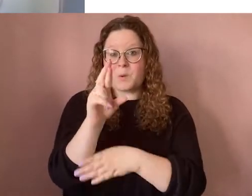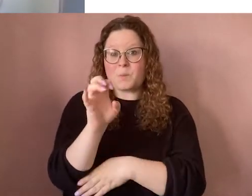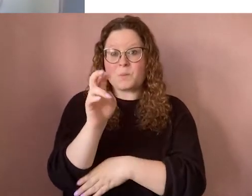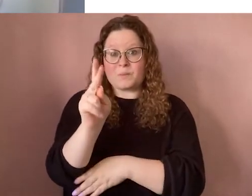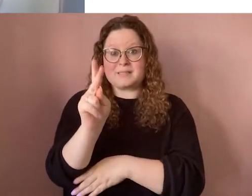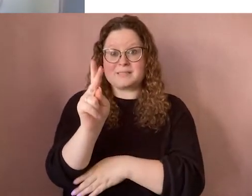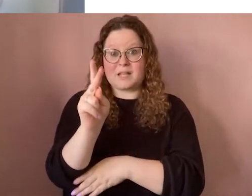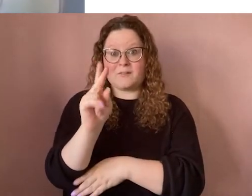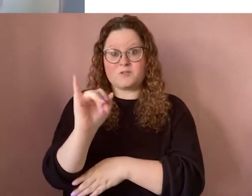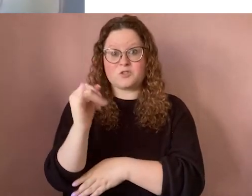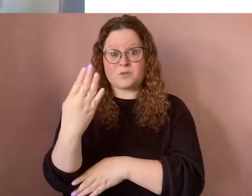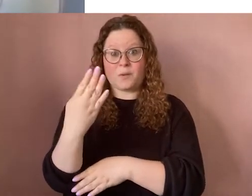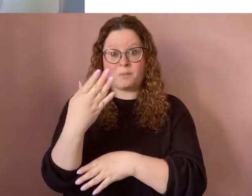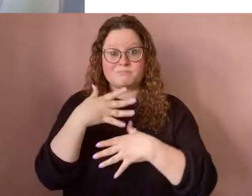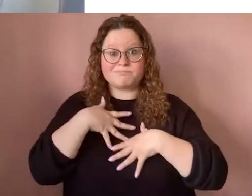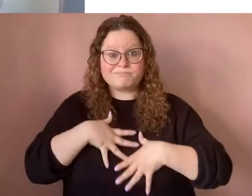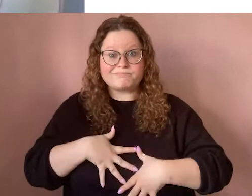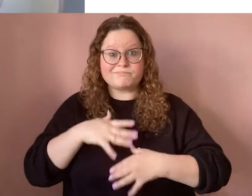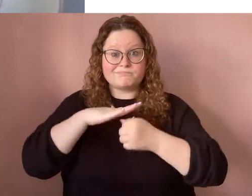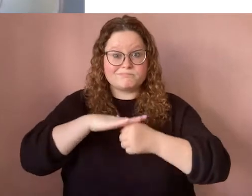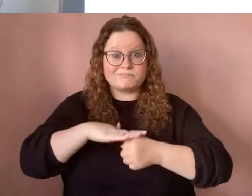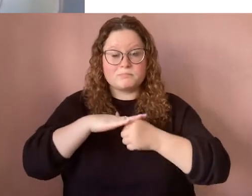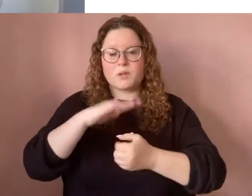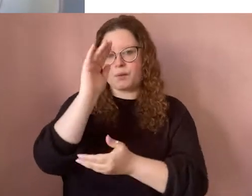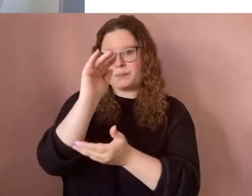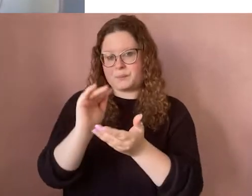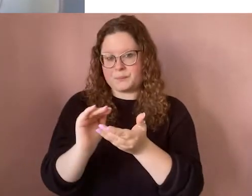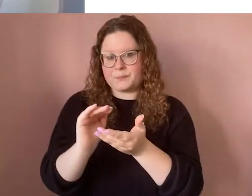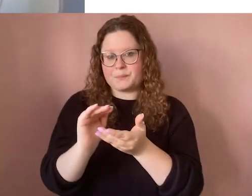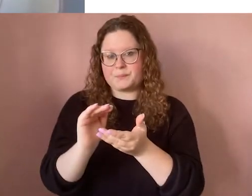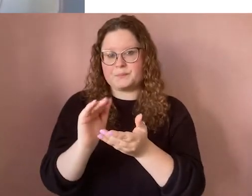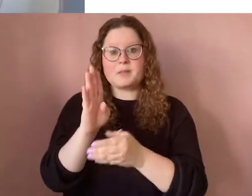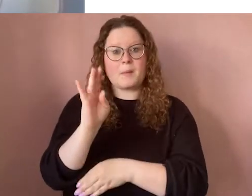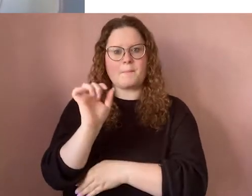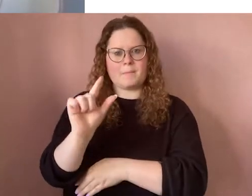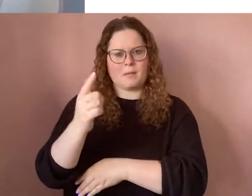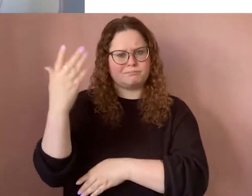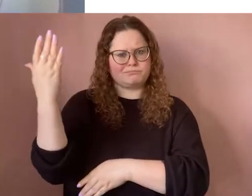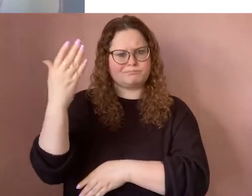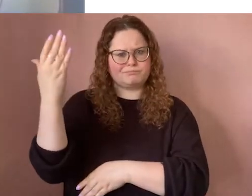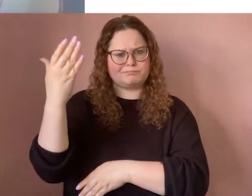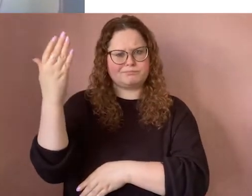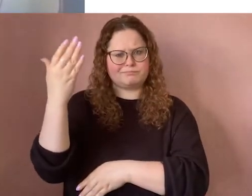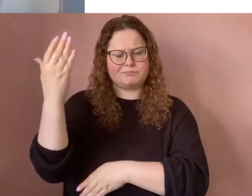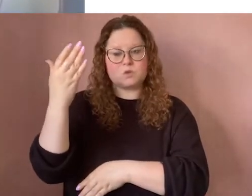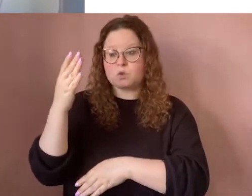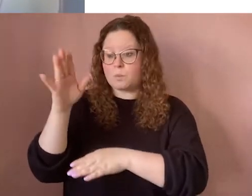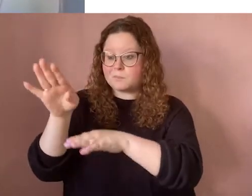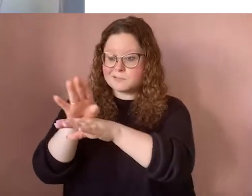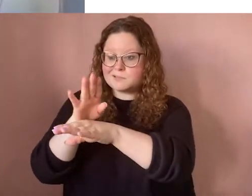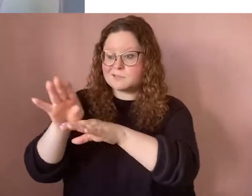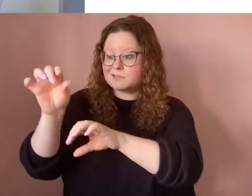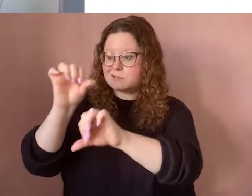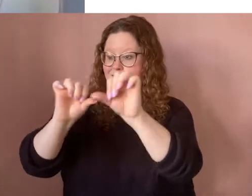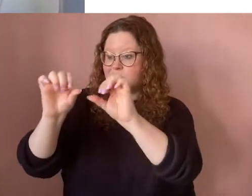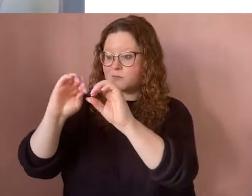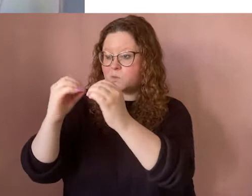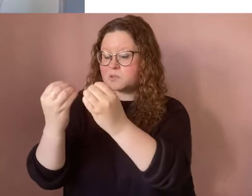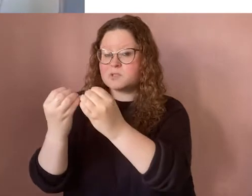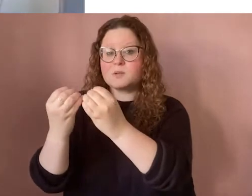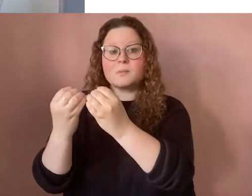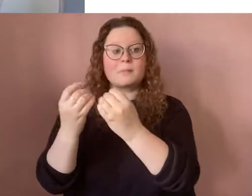job stress and depression. Bill has spoken widely, not only to business and scientific organizations, but to